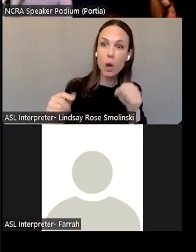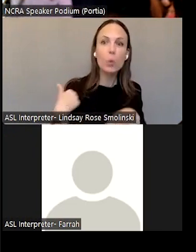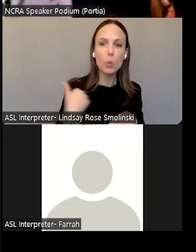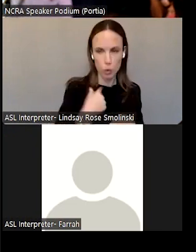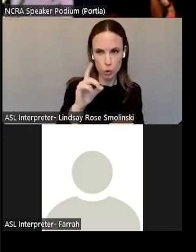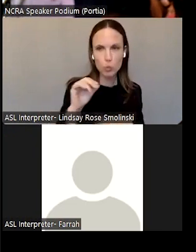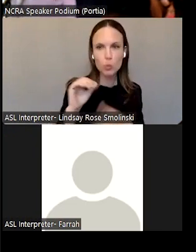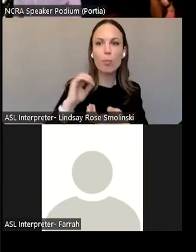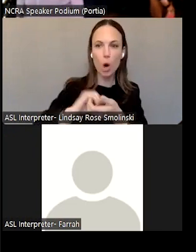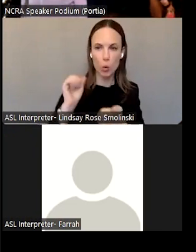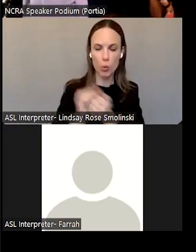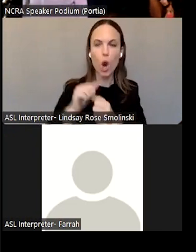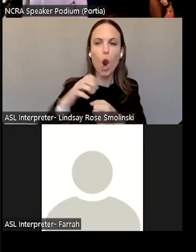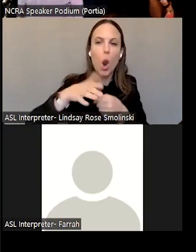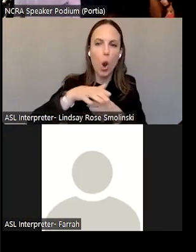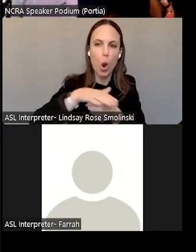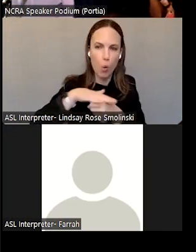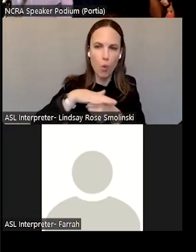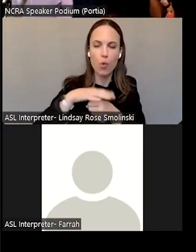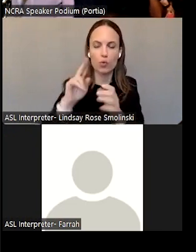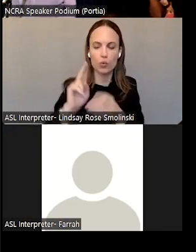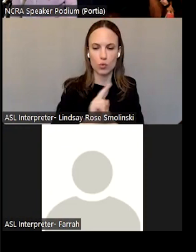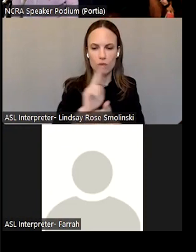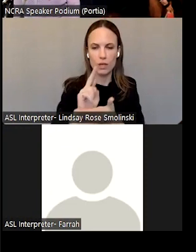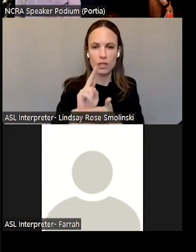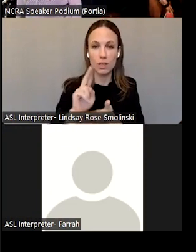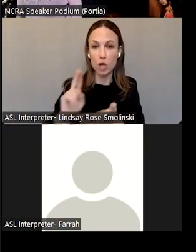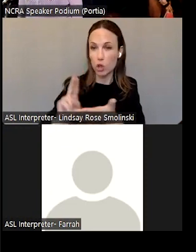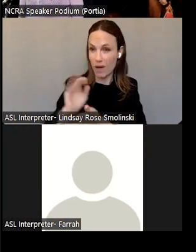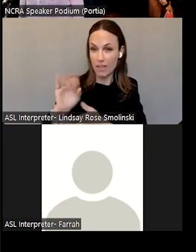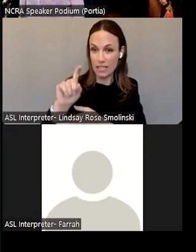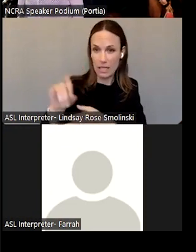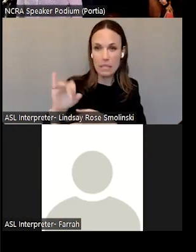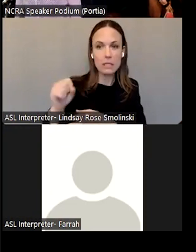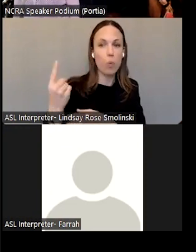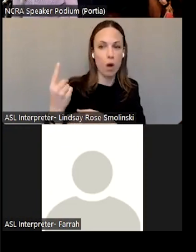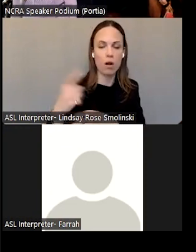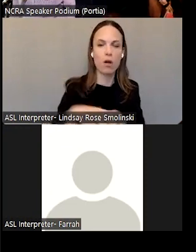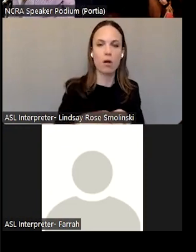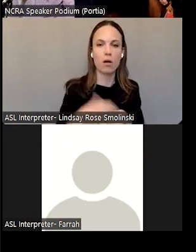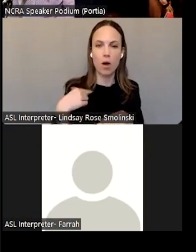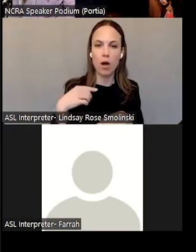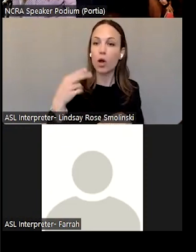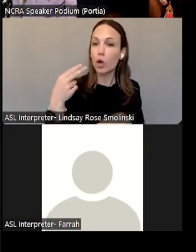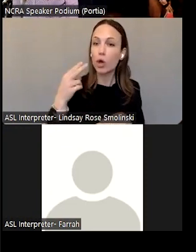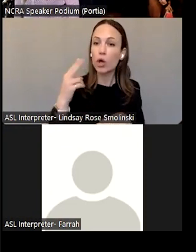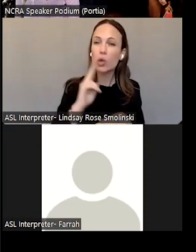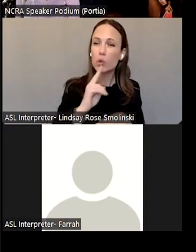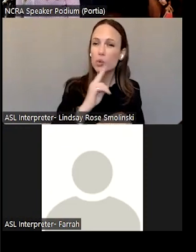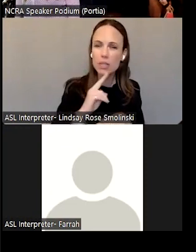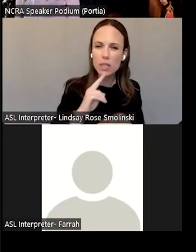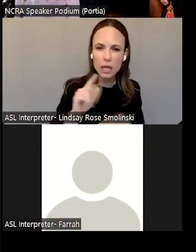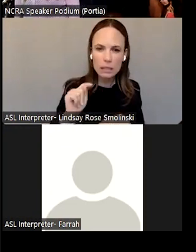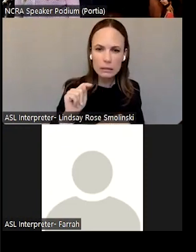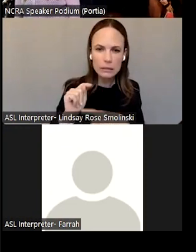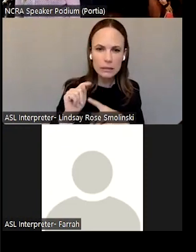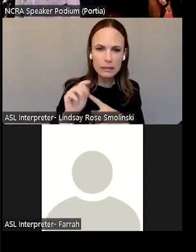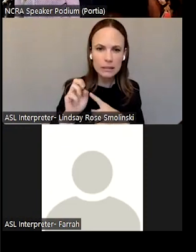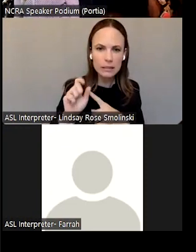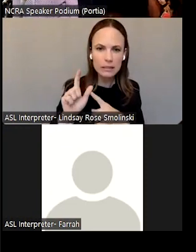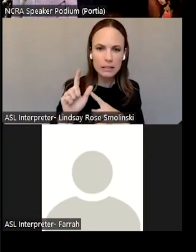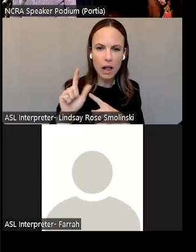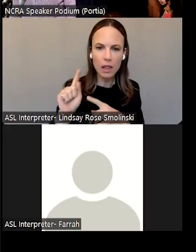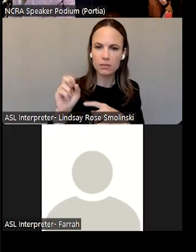do partner with local universities. University of Texas is one of them. We also, Houston-Tillotson is another university within